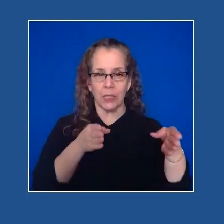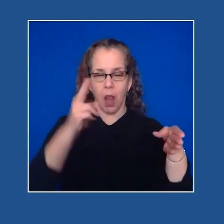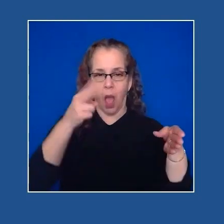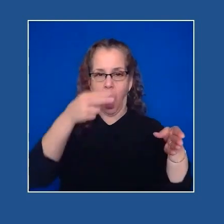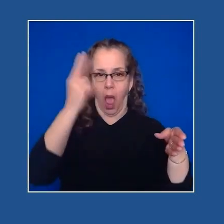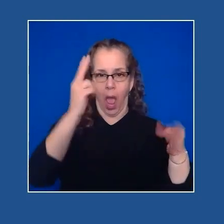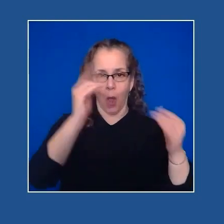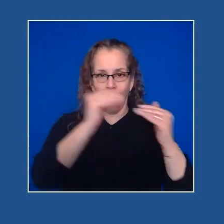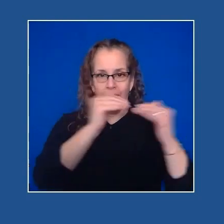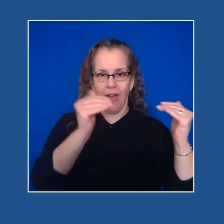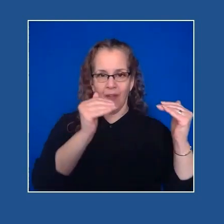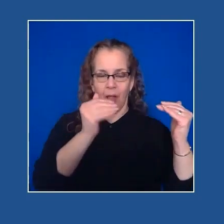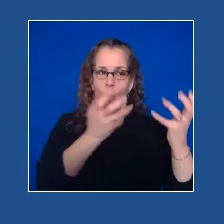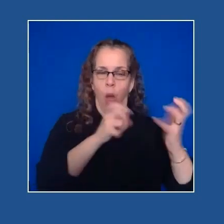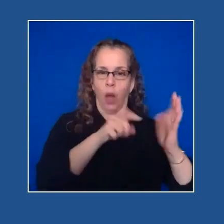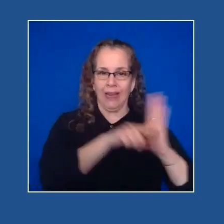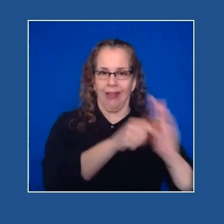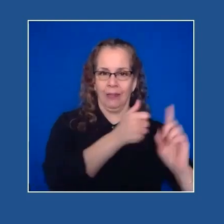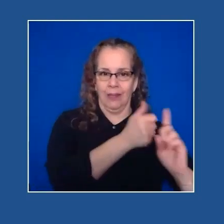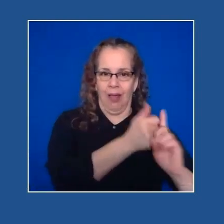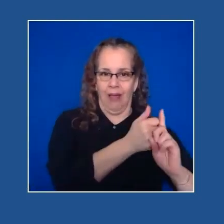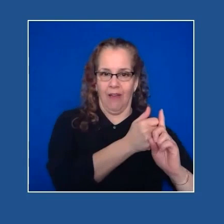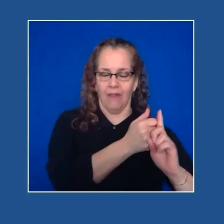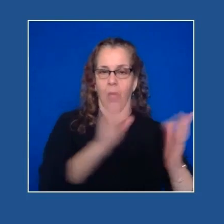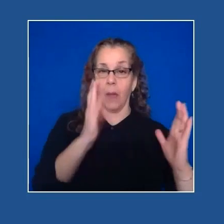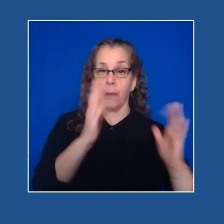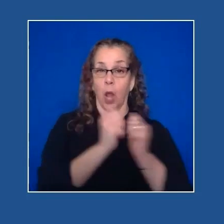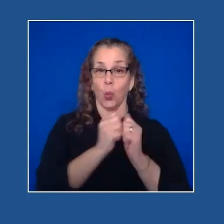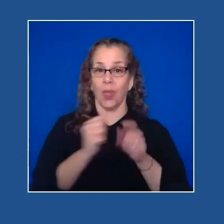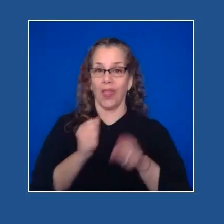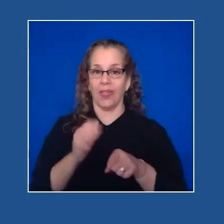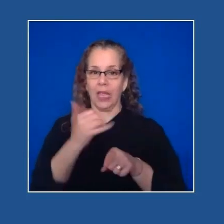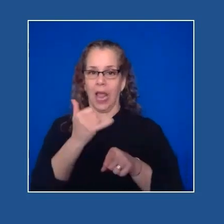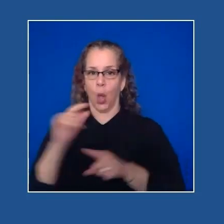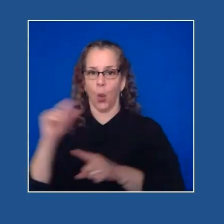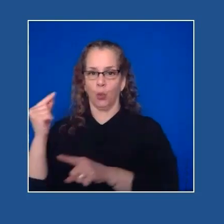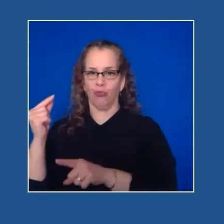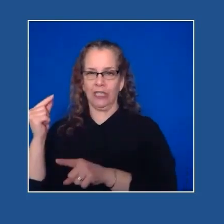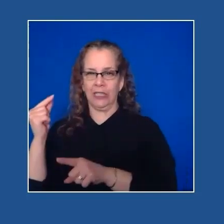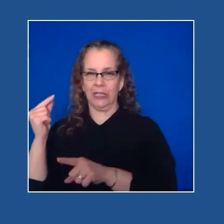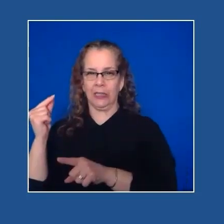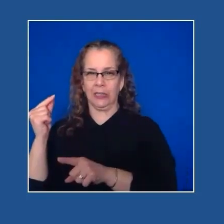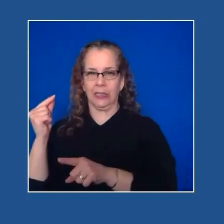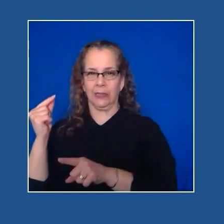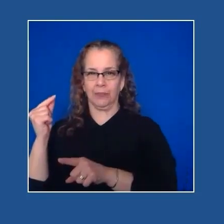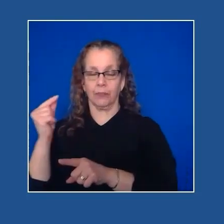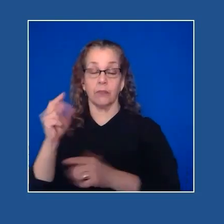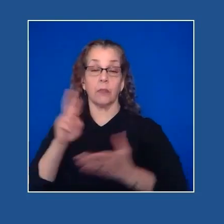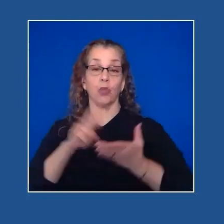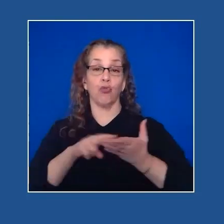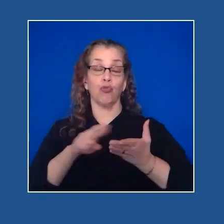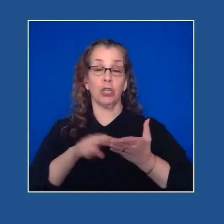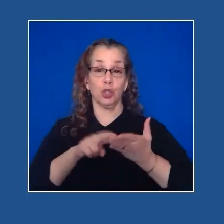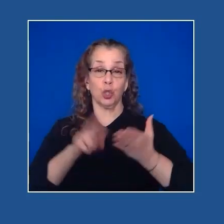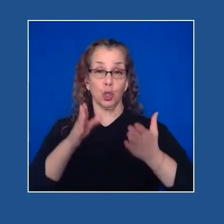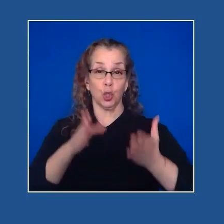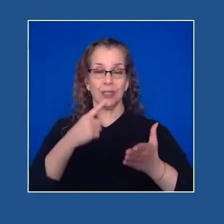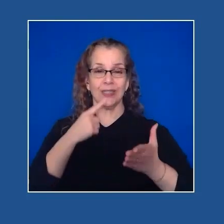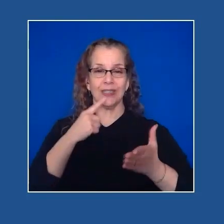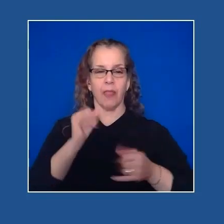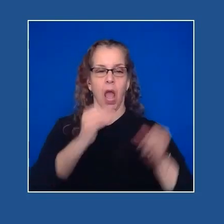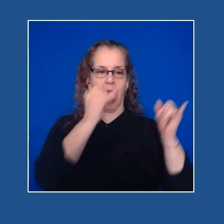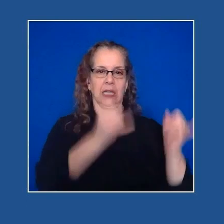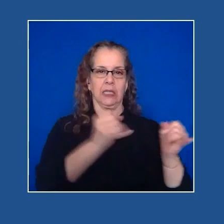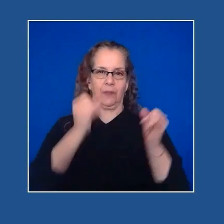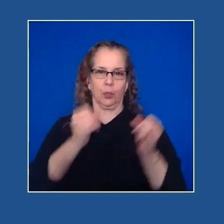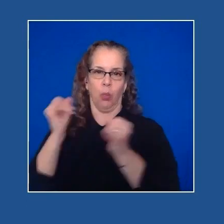on average than the yellow and green people. And researchers call this individual differences. But